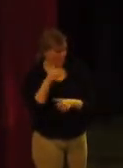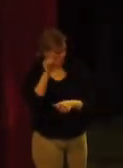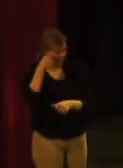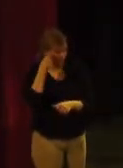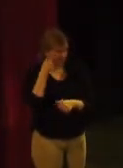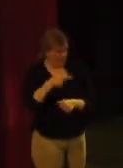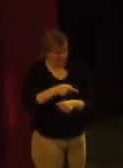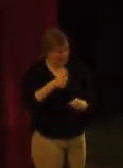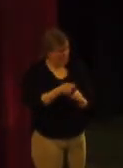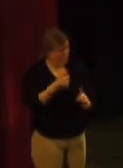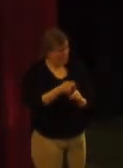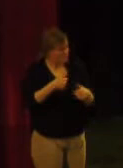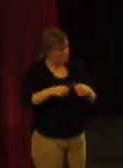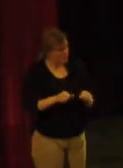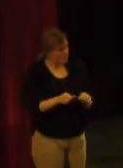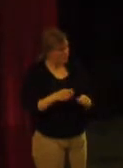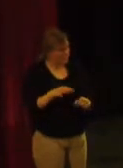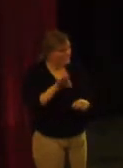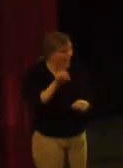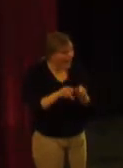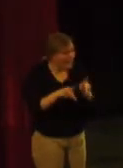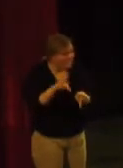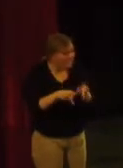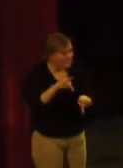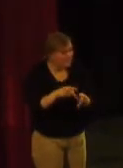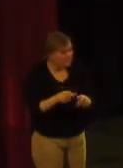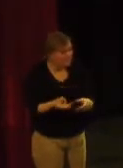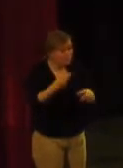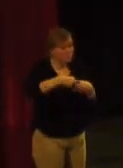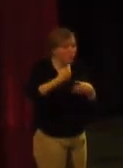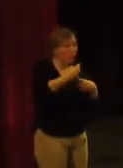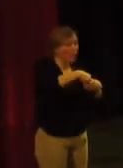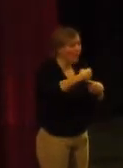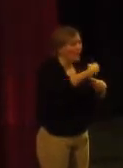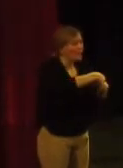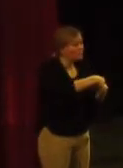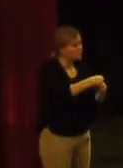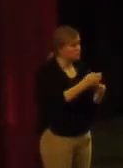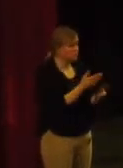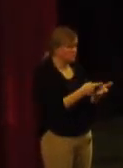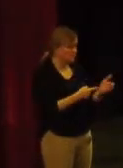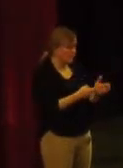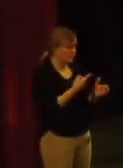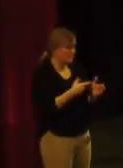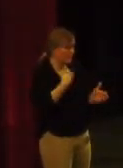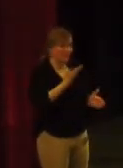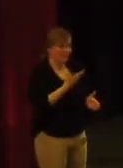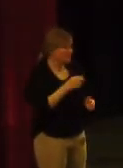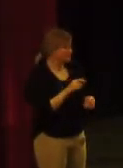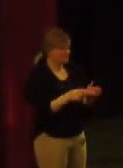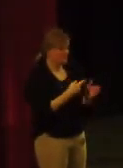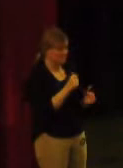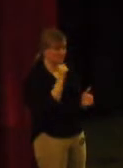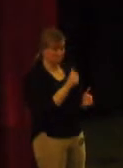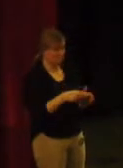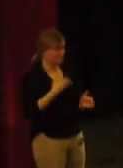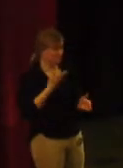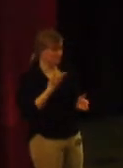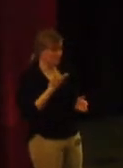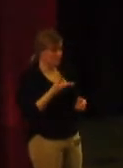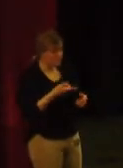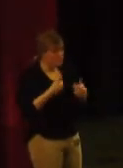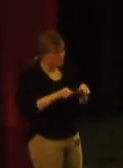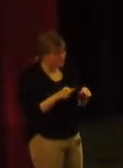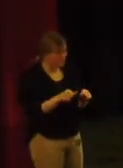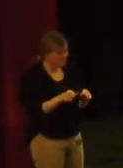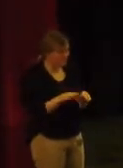he was trying to find people that would join his band, sometimes willingly and sometimes unwillingly. And so he would conscript people that he